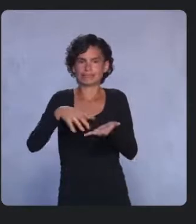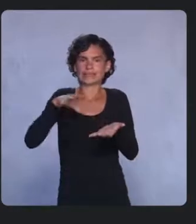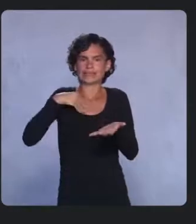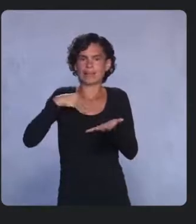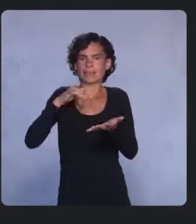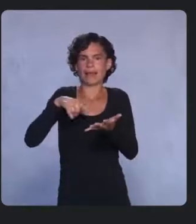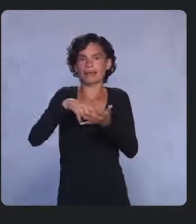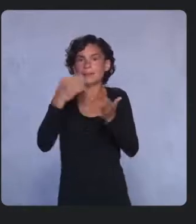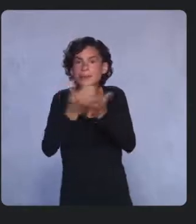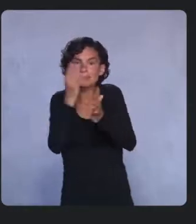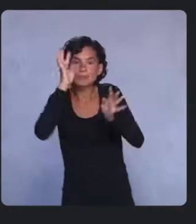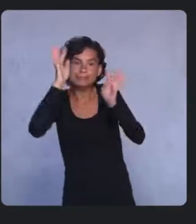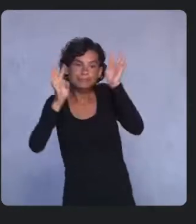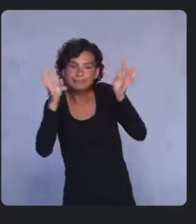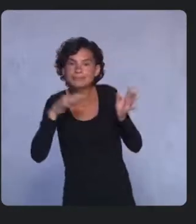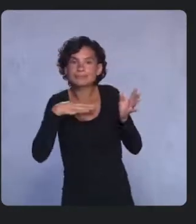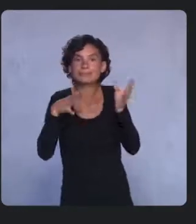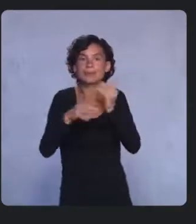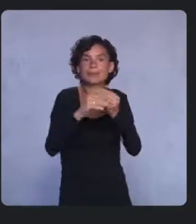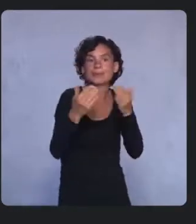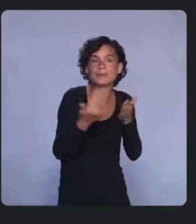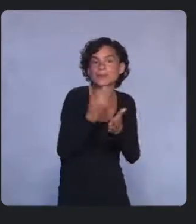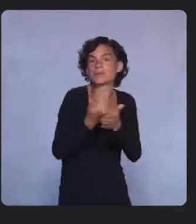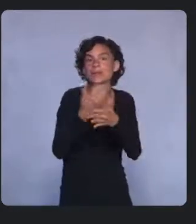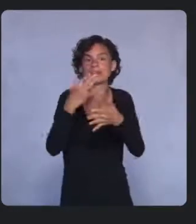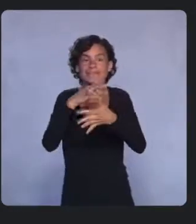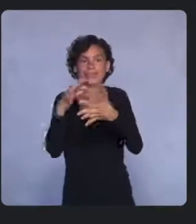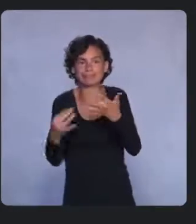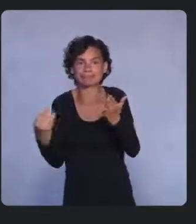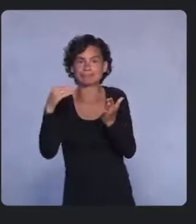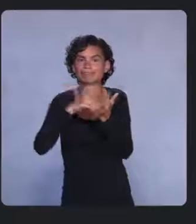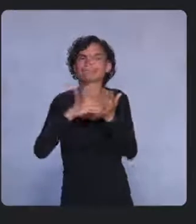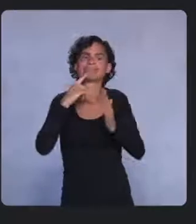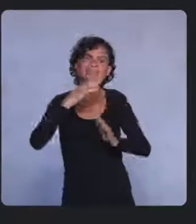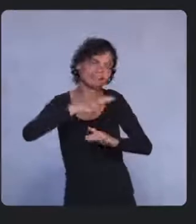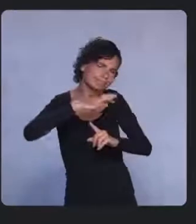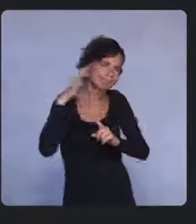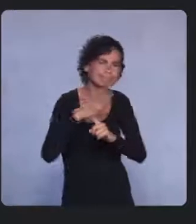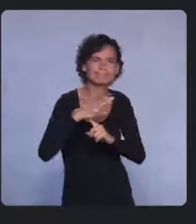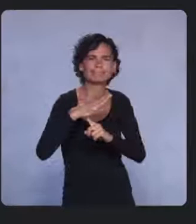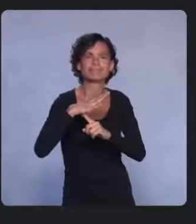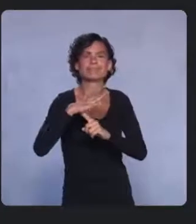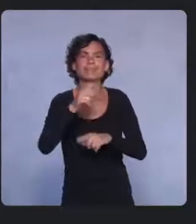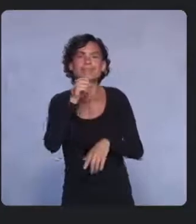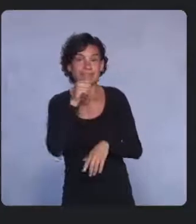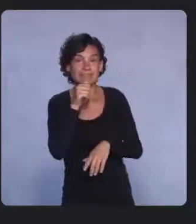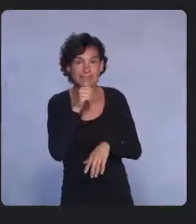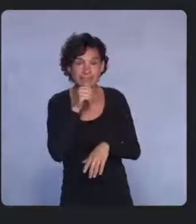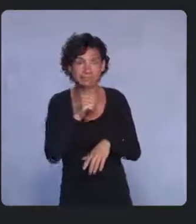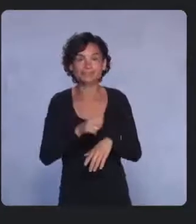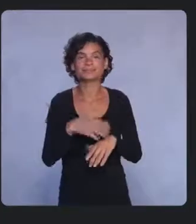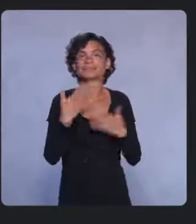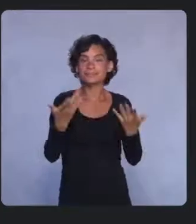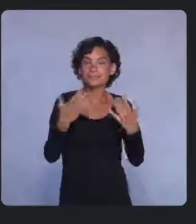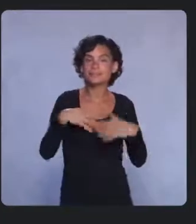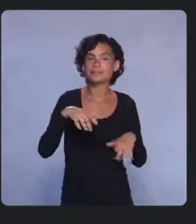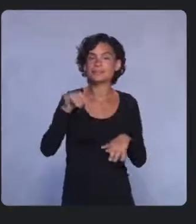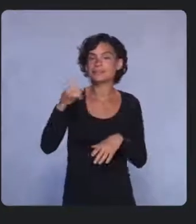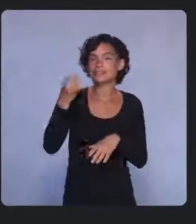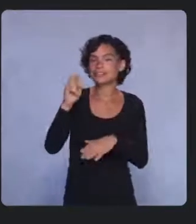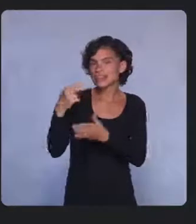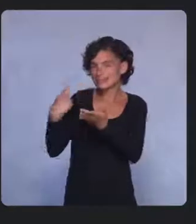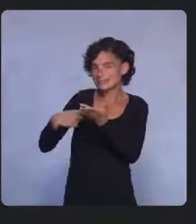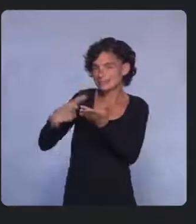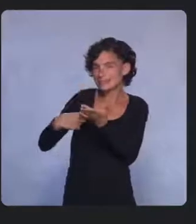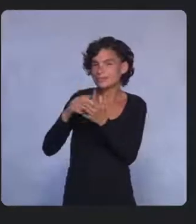cutting-edge features with powerful privacy. You heard Jen talk about the ways we're building private by design